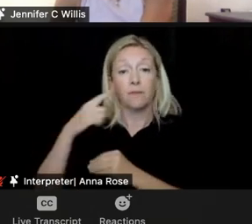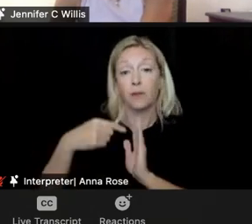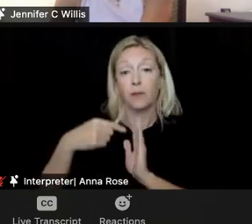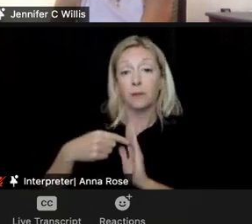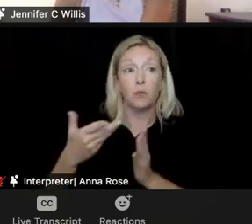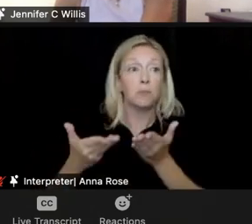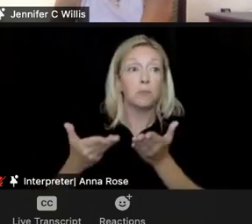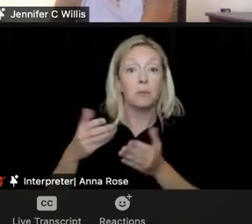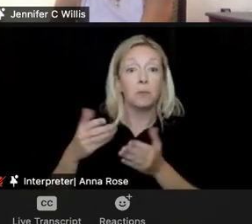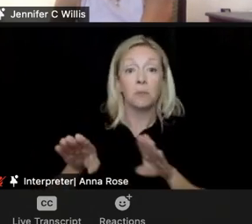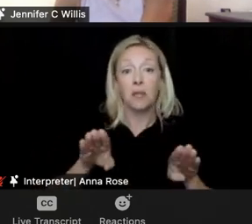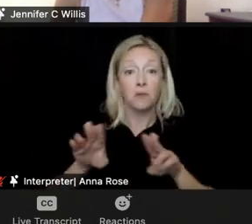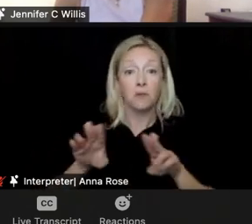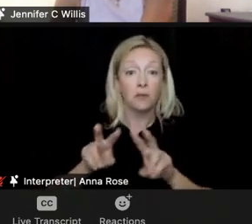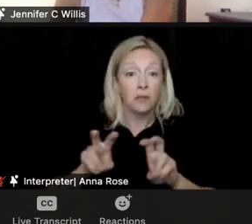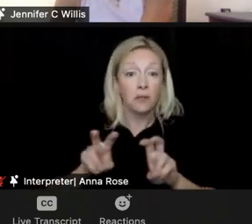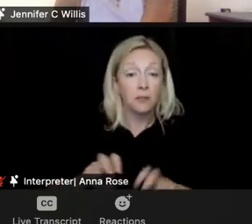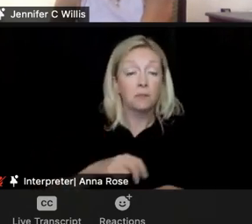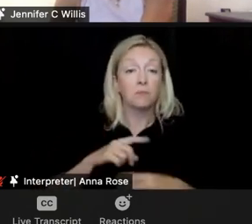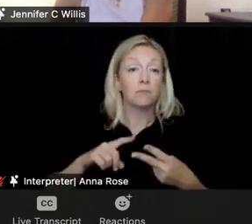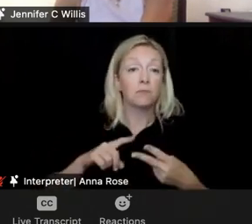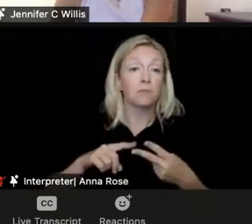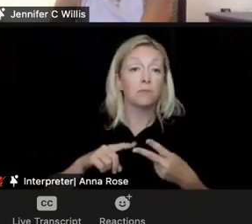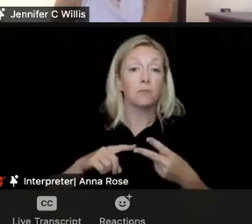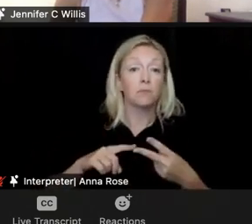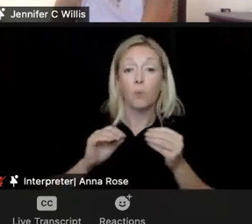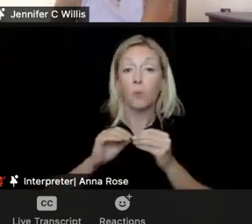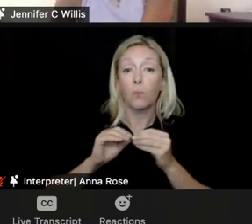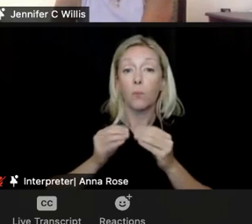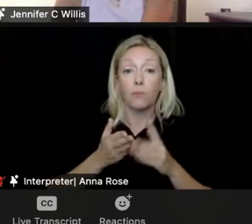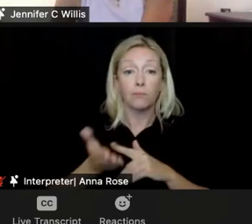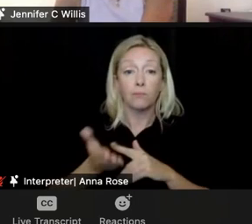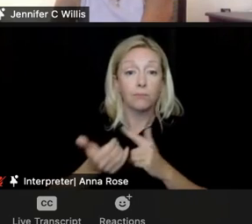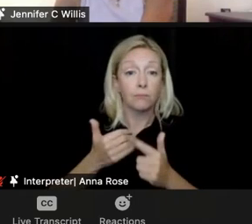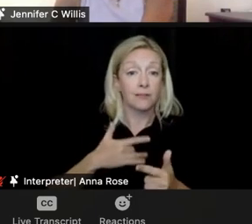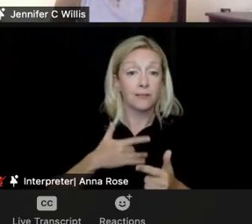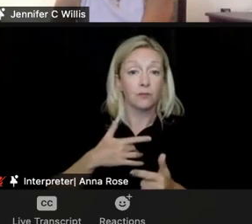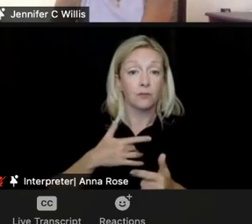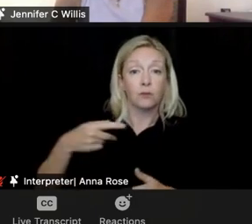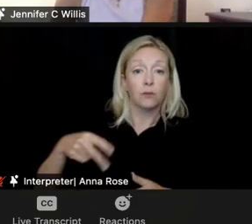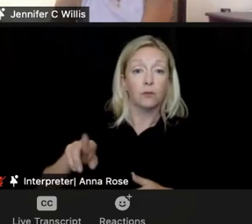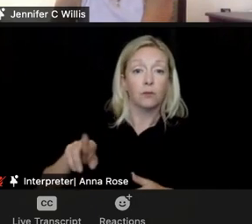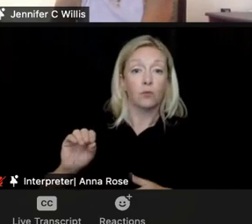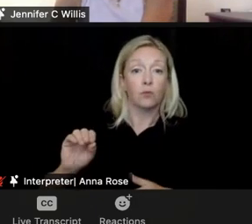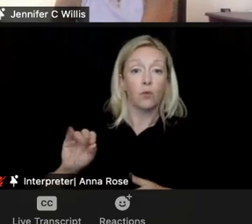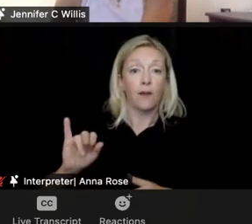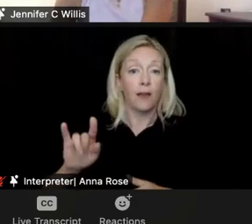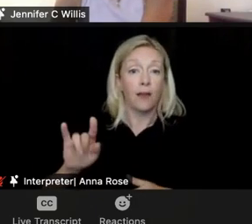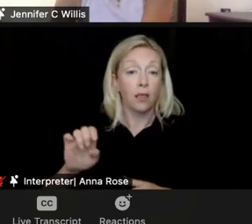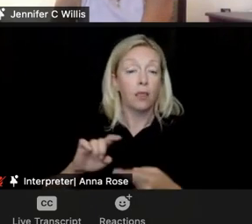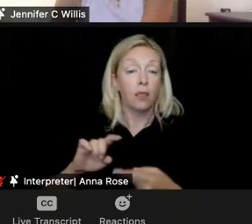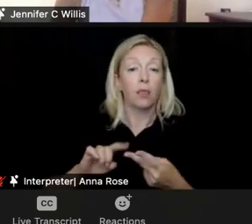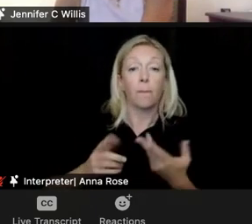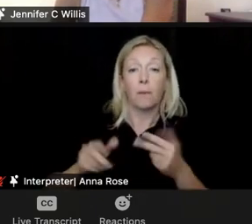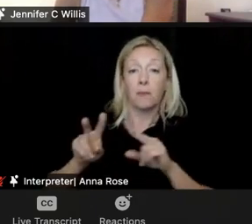behavioral assessment or a more comprehensive sensory profile, a preferences